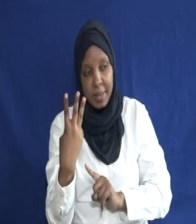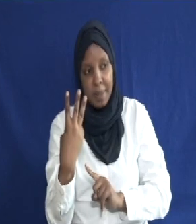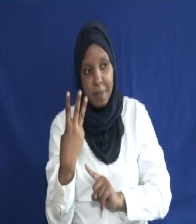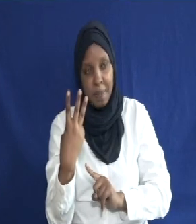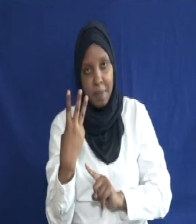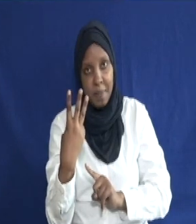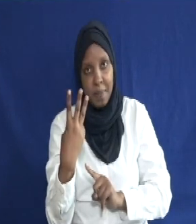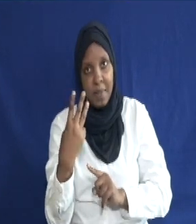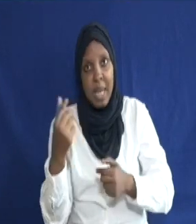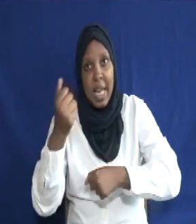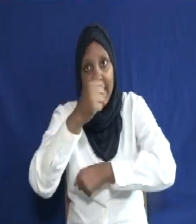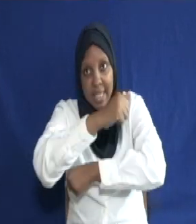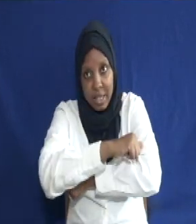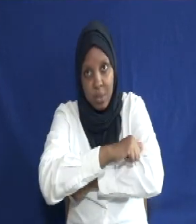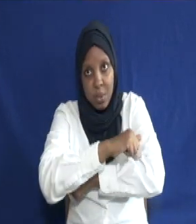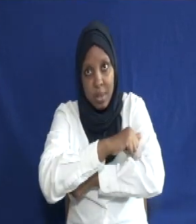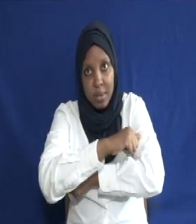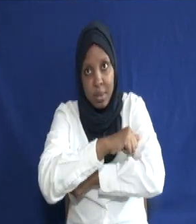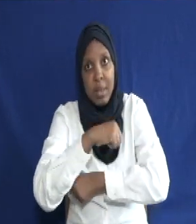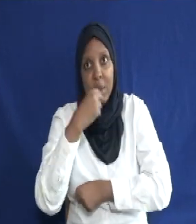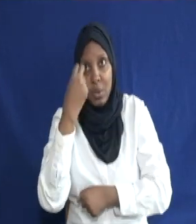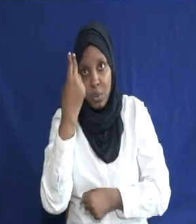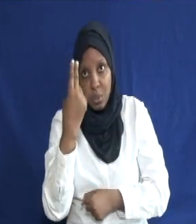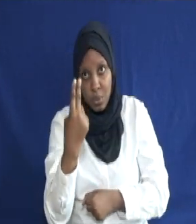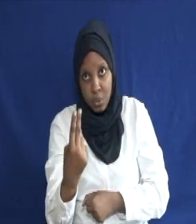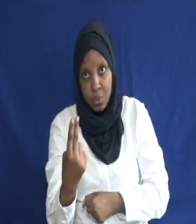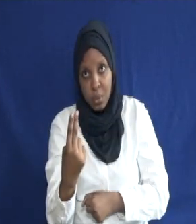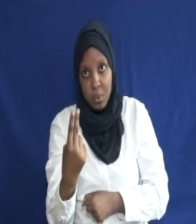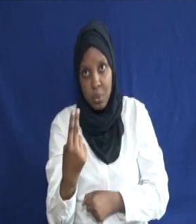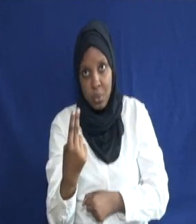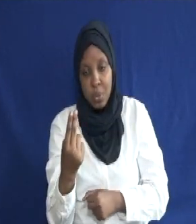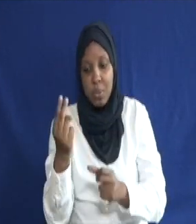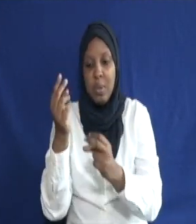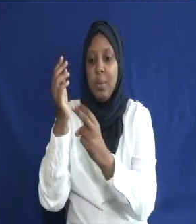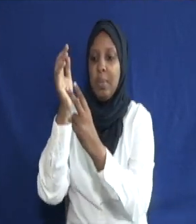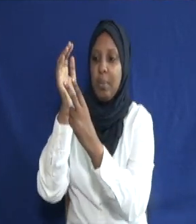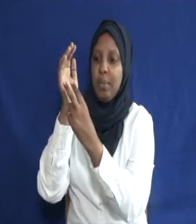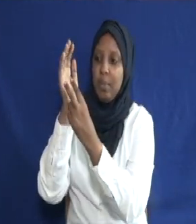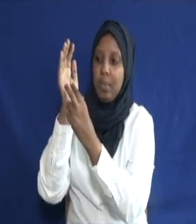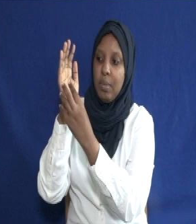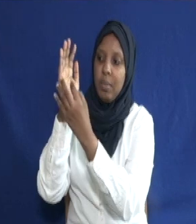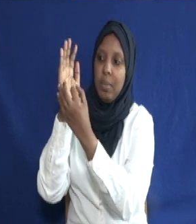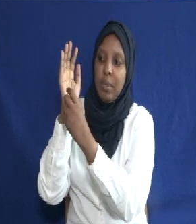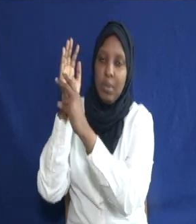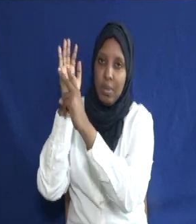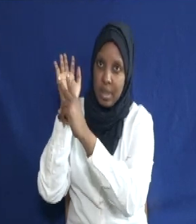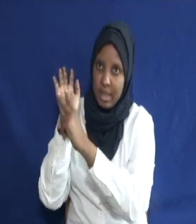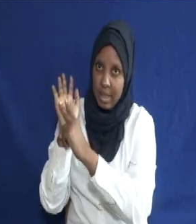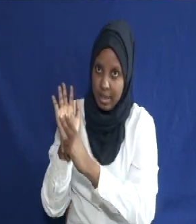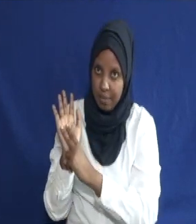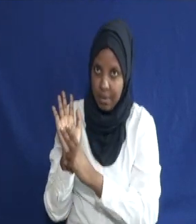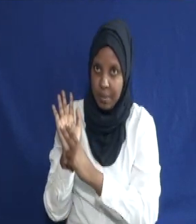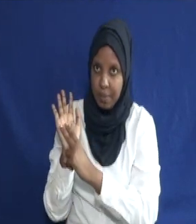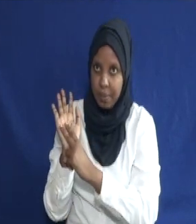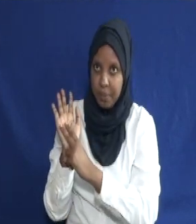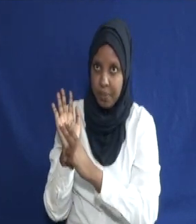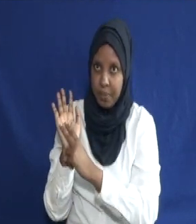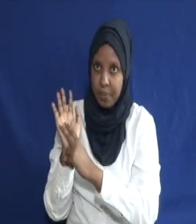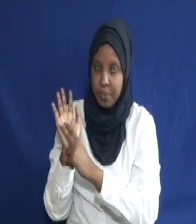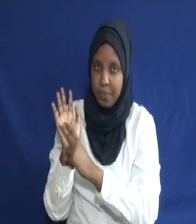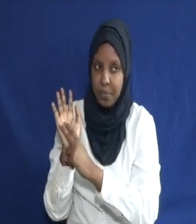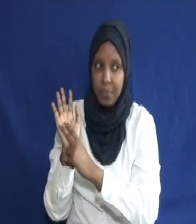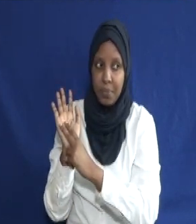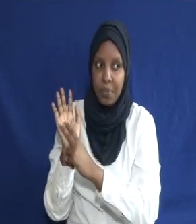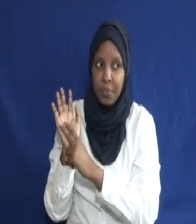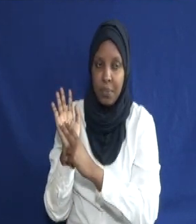27. So 3 cube is equal to 27. We can say 1 cube is equal